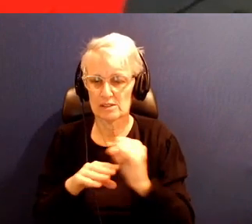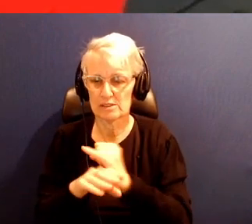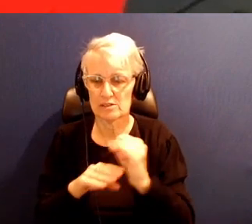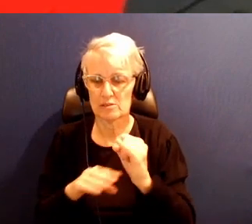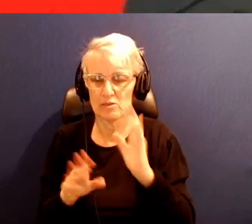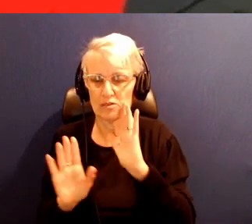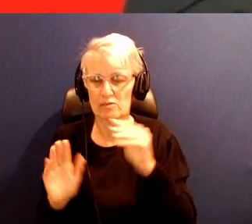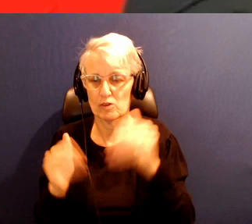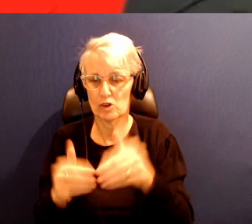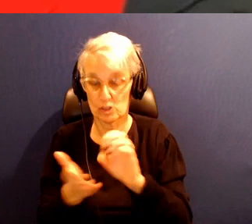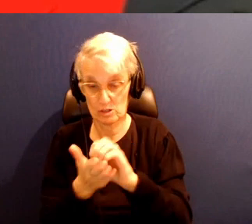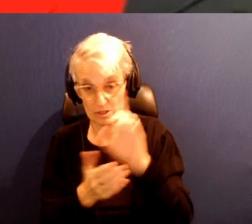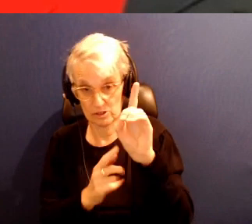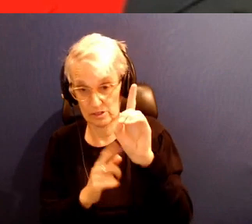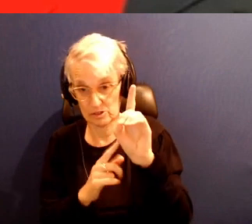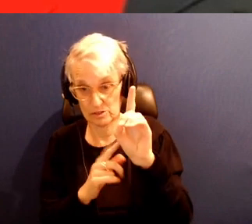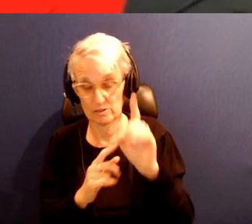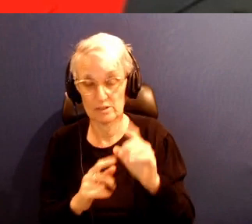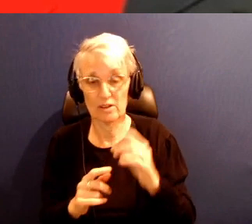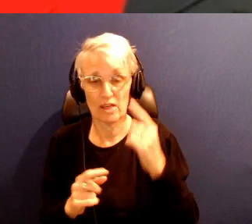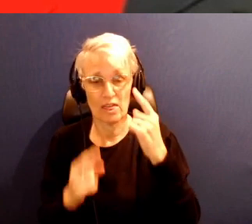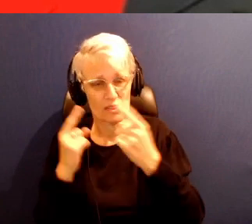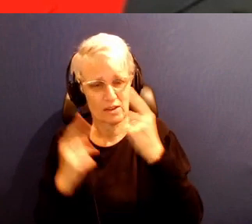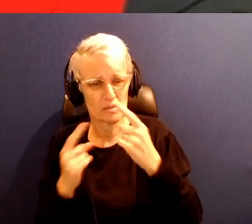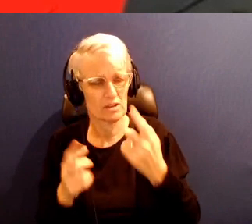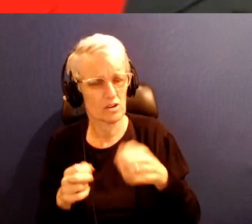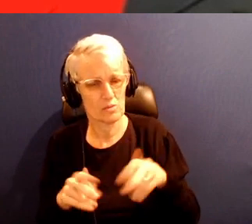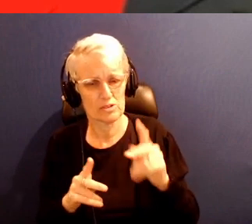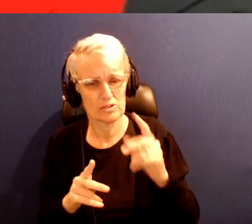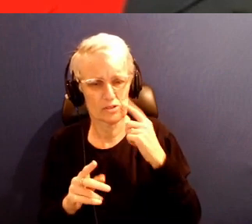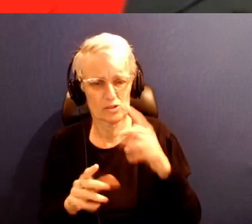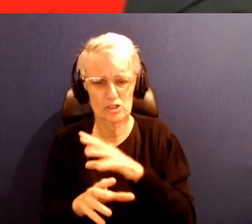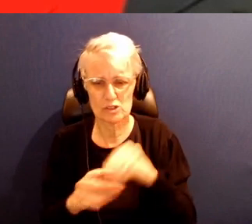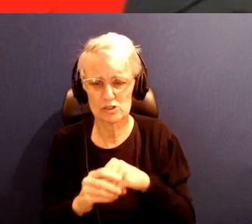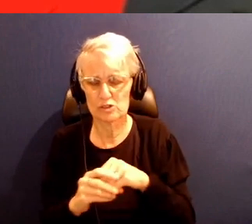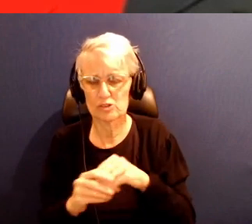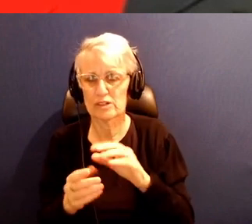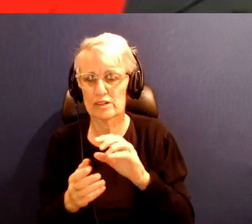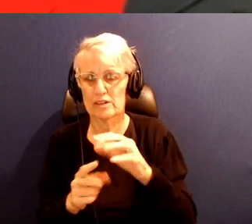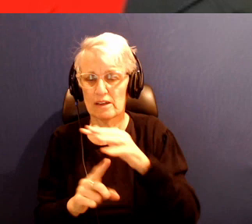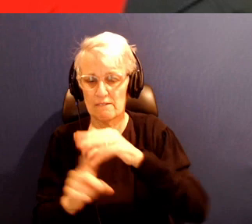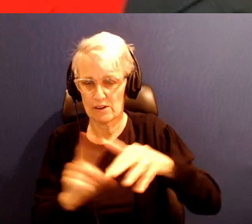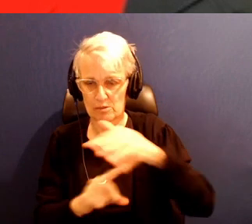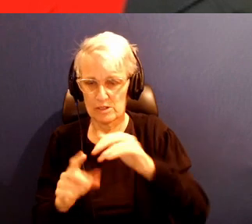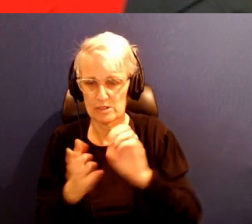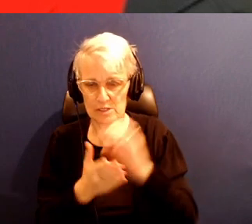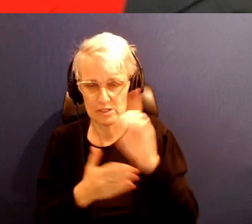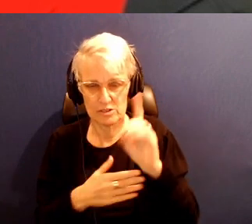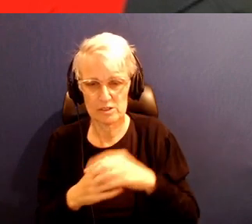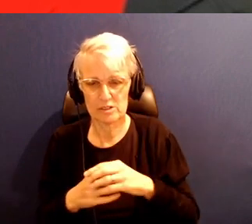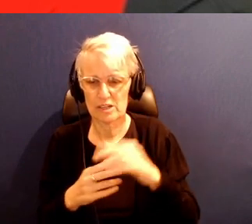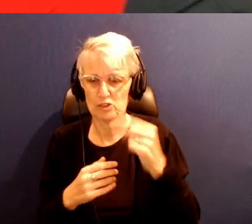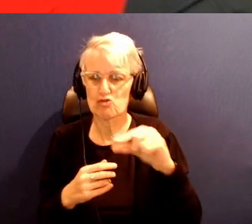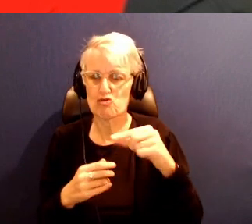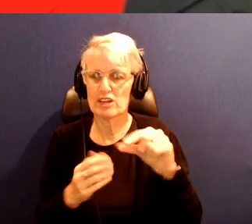internships focused on education, consider opportunities to include environmental education and